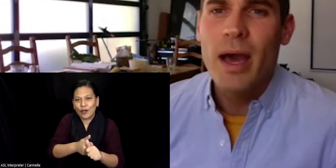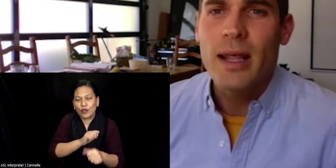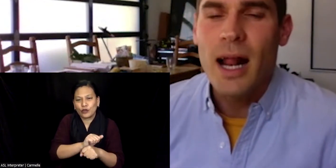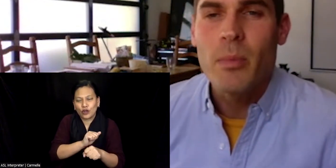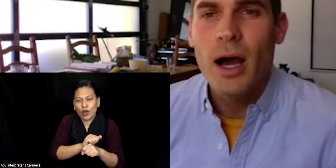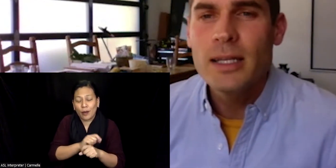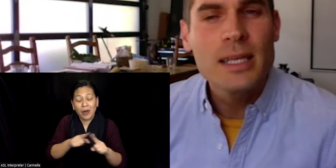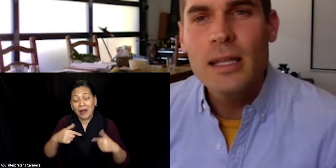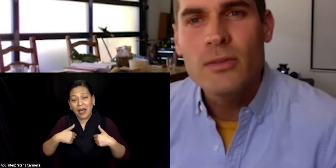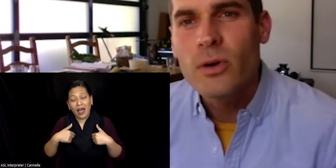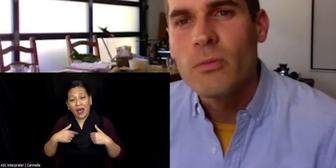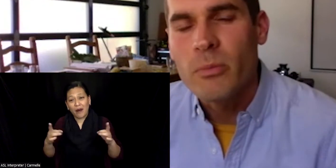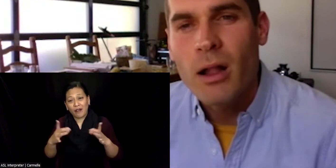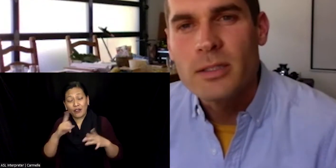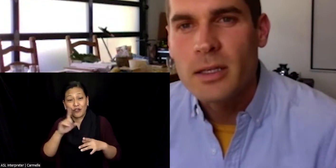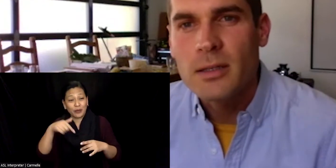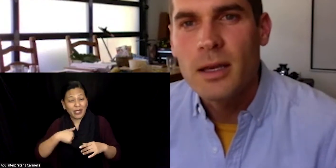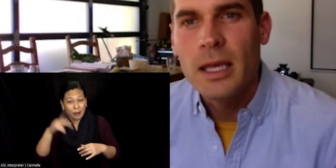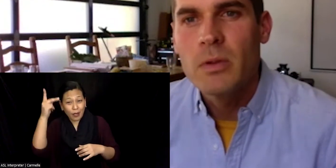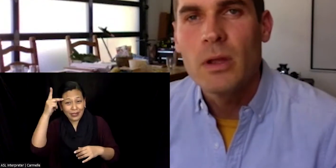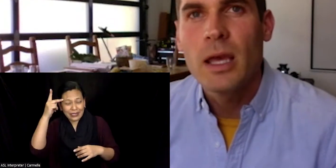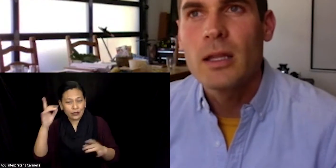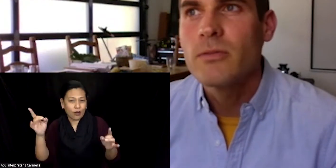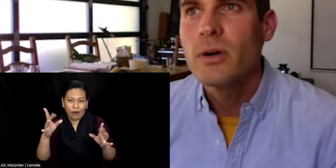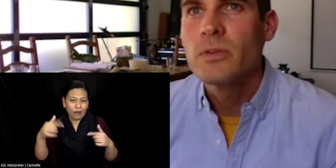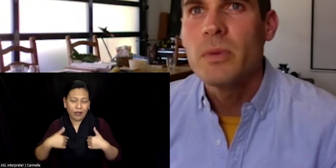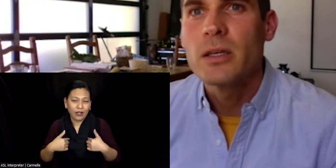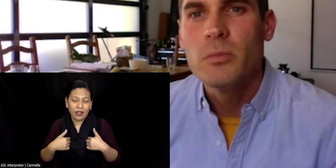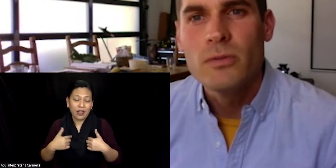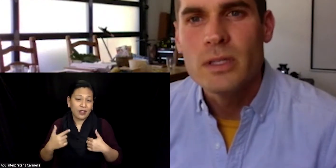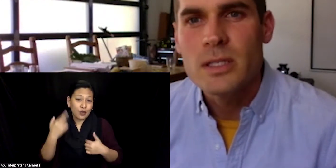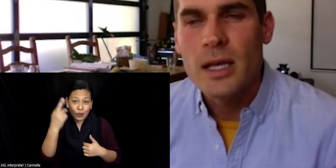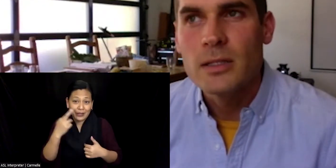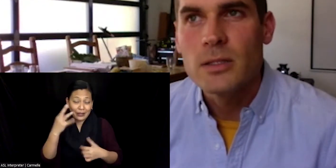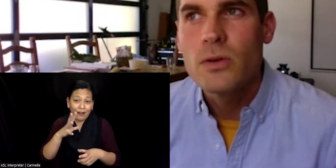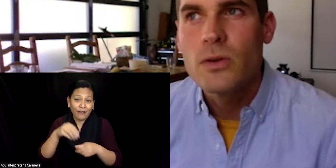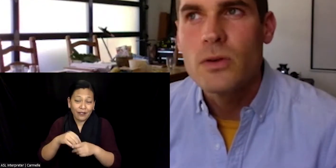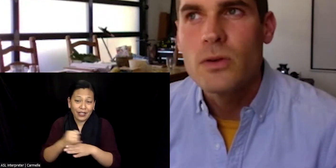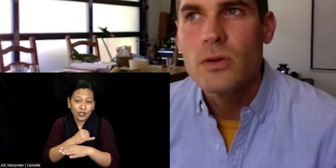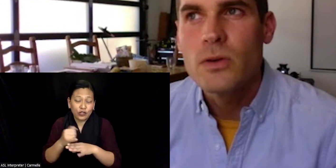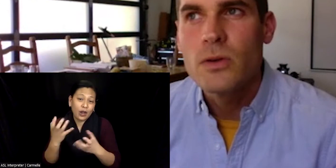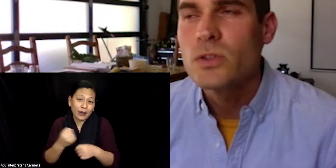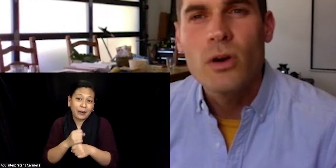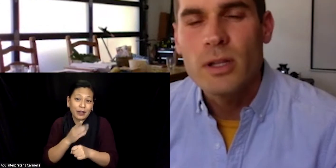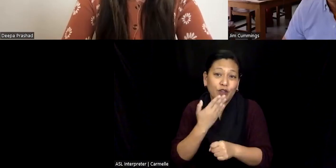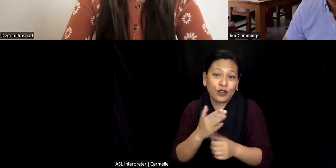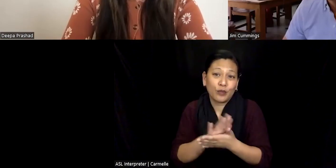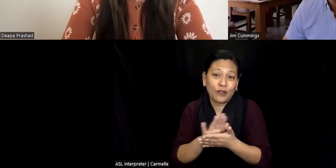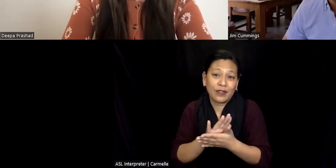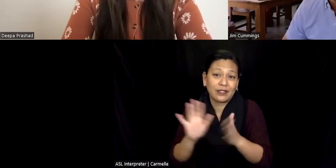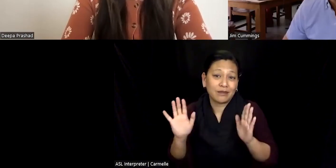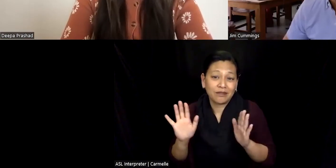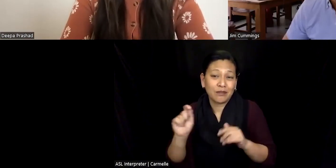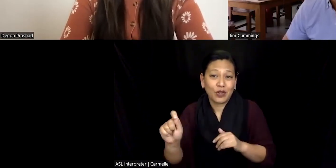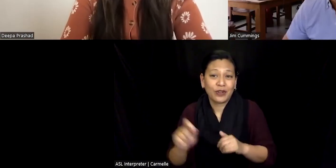I'm really bad at it. I didn't get into film for politicking. I got into film to make good movies, and those two don't often align. Yeah,